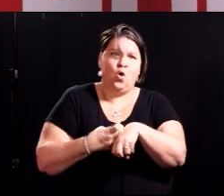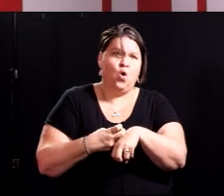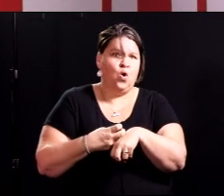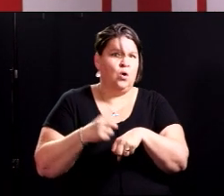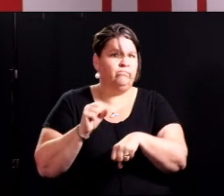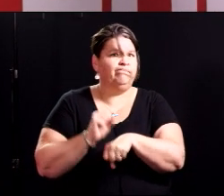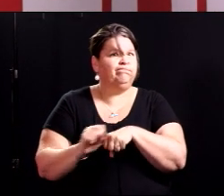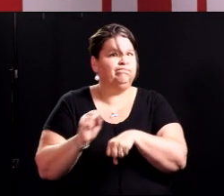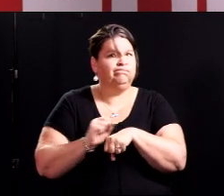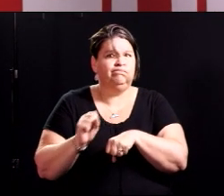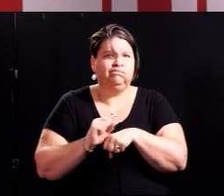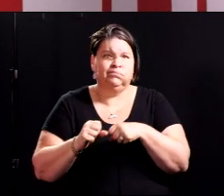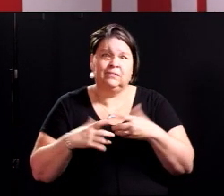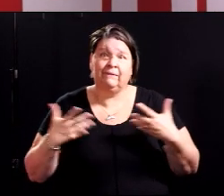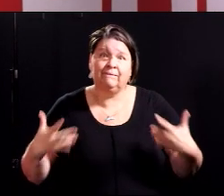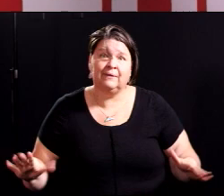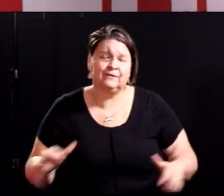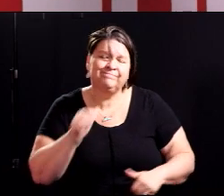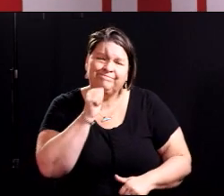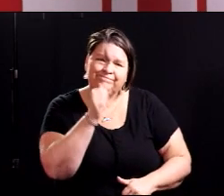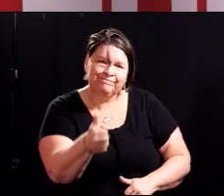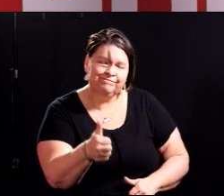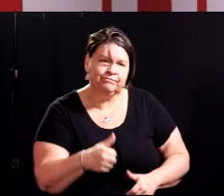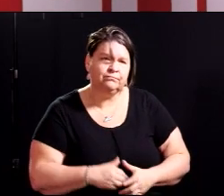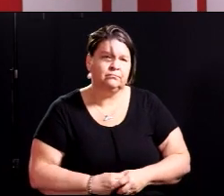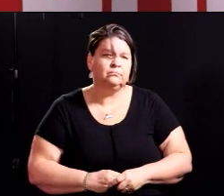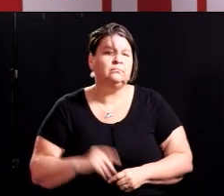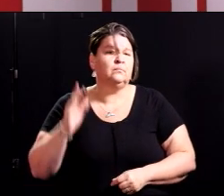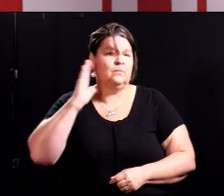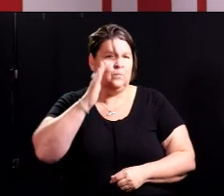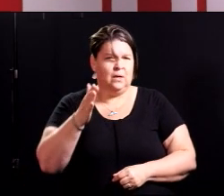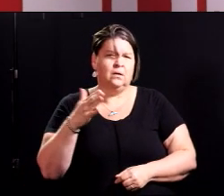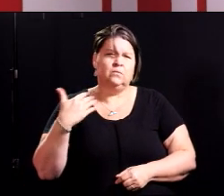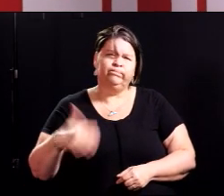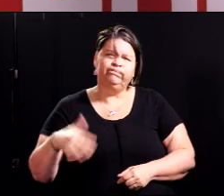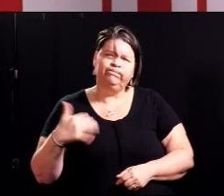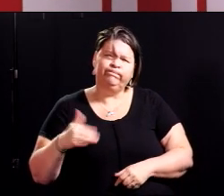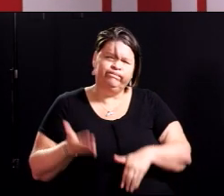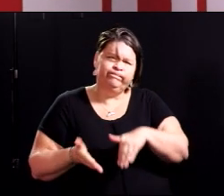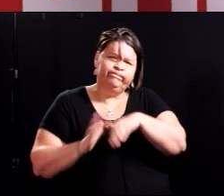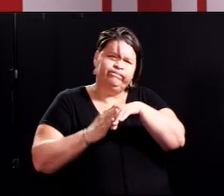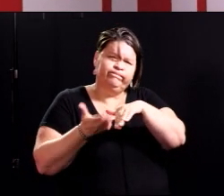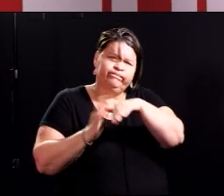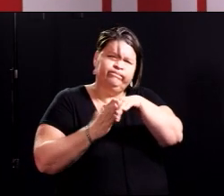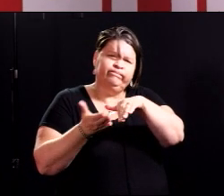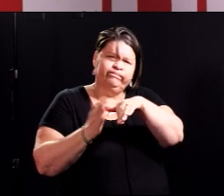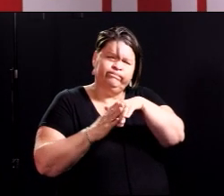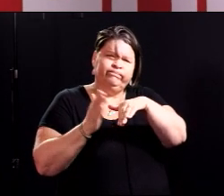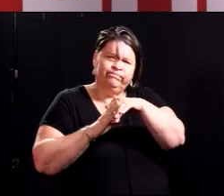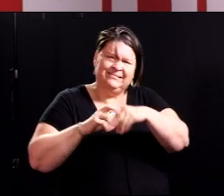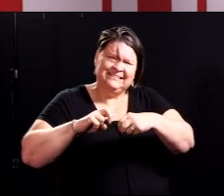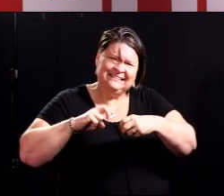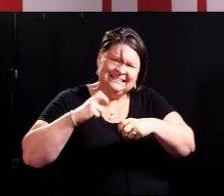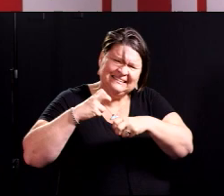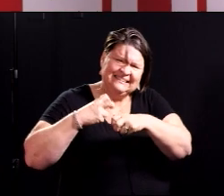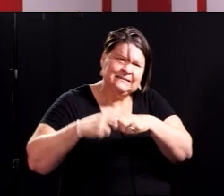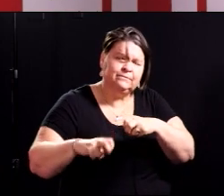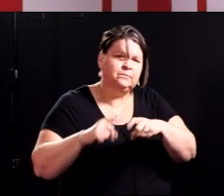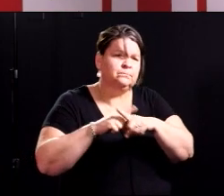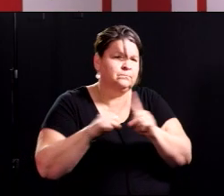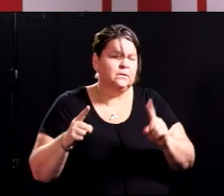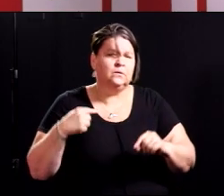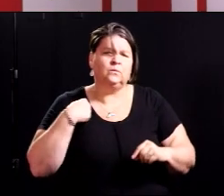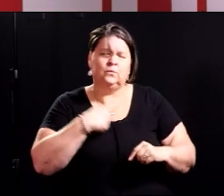there's more to come and it'll be difficult. But I'm confident that with your help, we will get this right. Easter is one